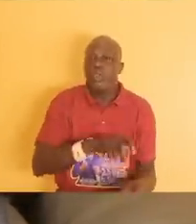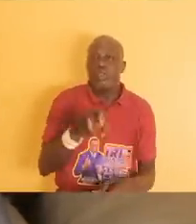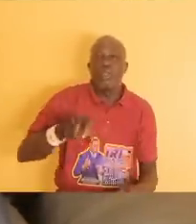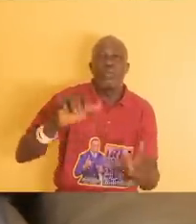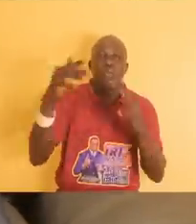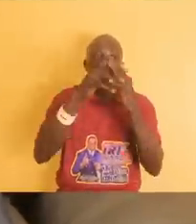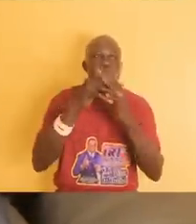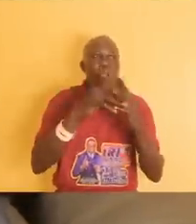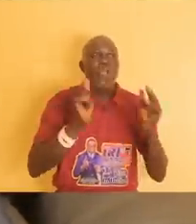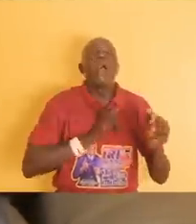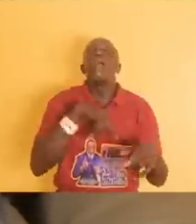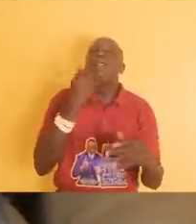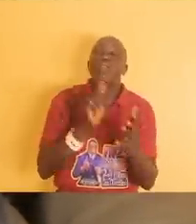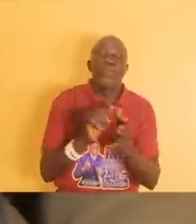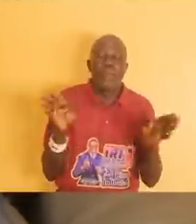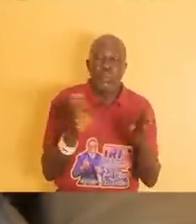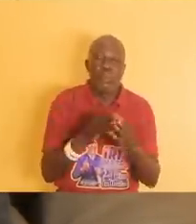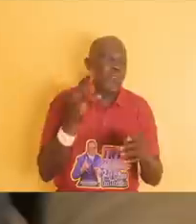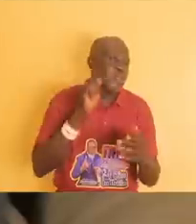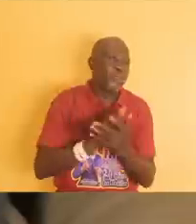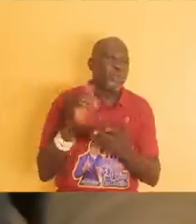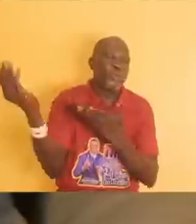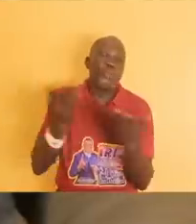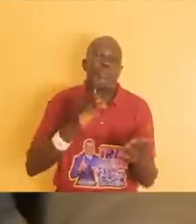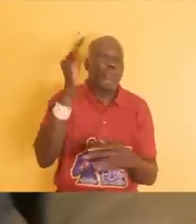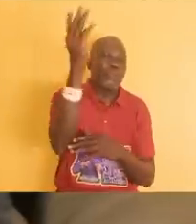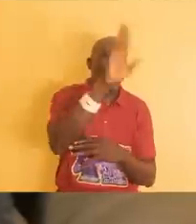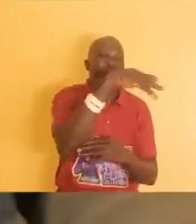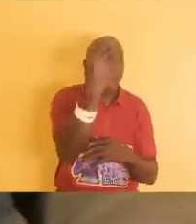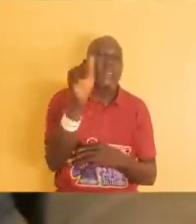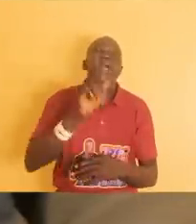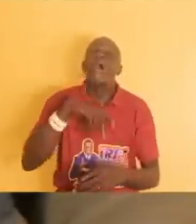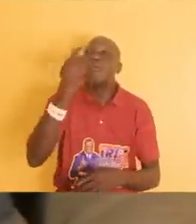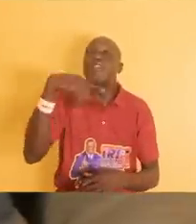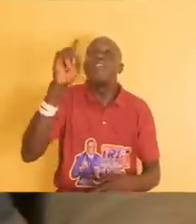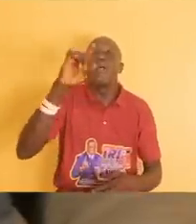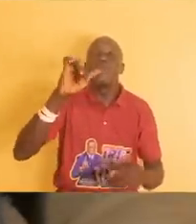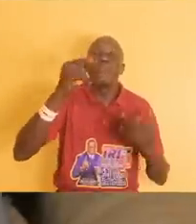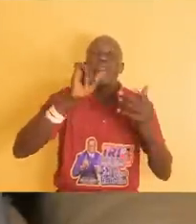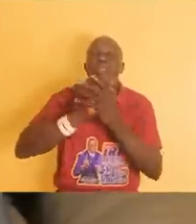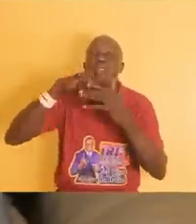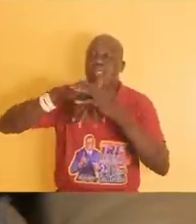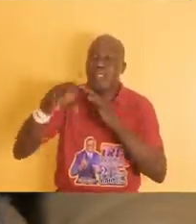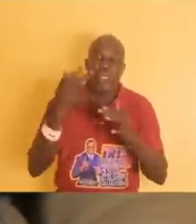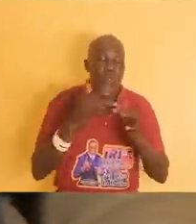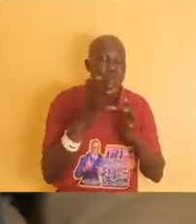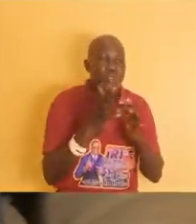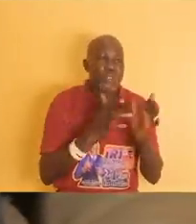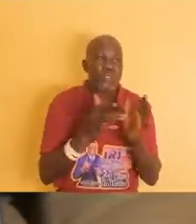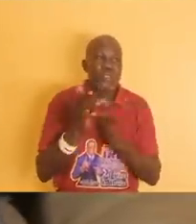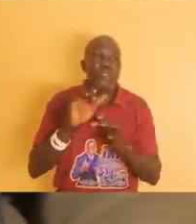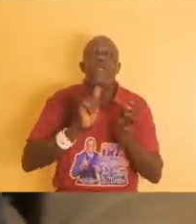travel abroad? I said you should come and meet me and bring your flag. I'm announcing in the name